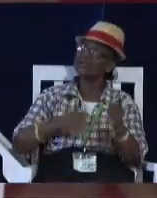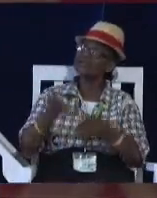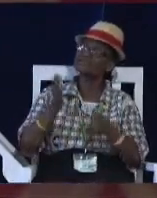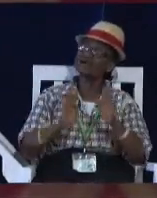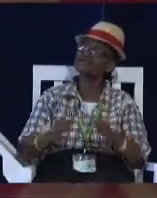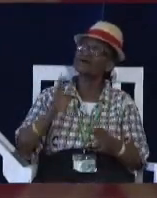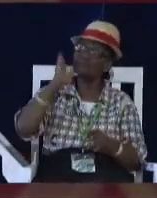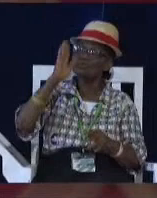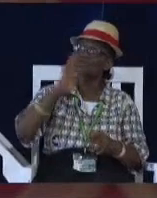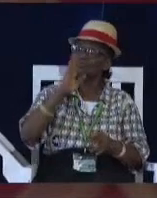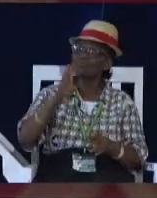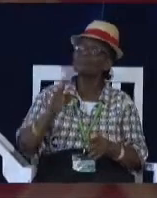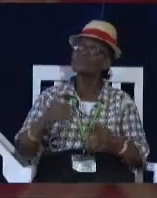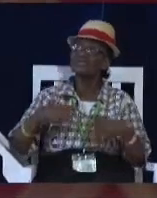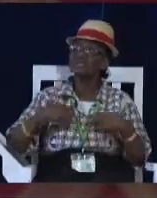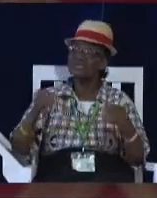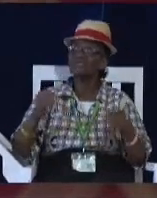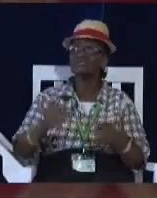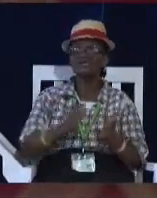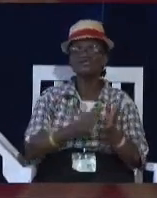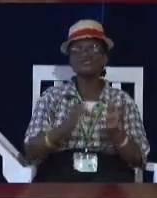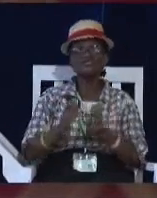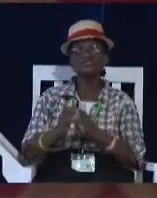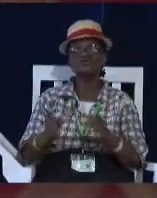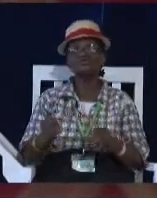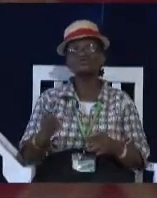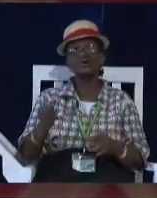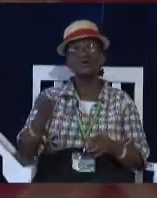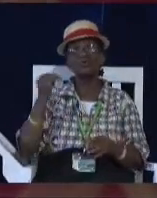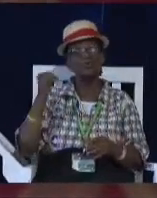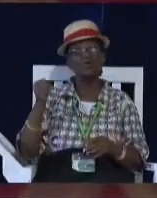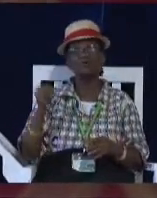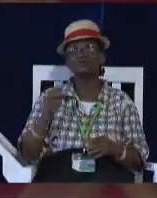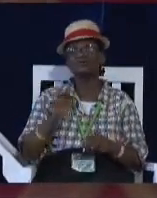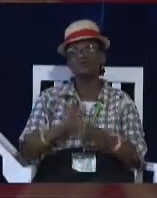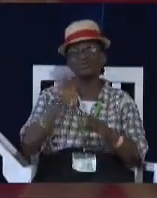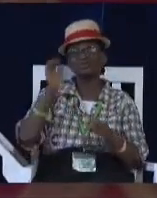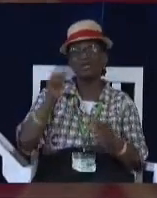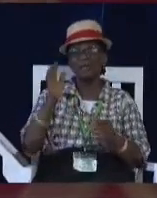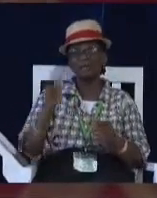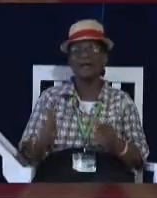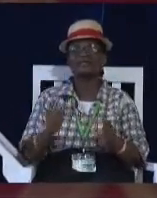He was touched. Jesus was touched by that kind of faith.